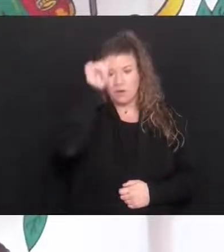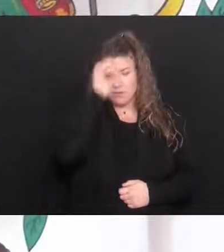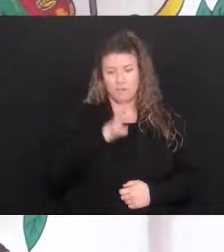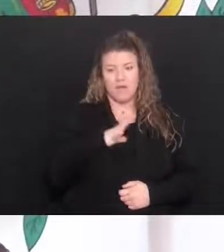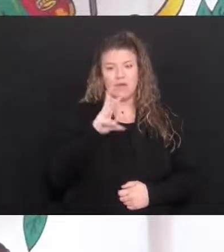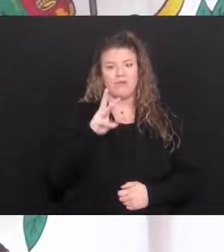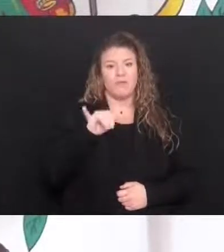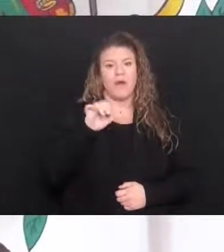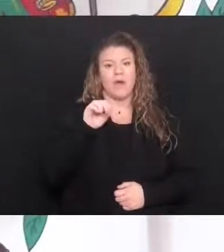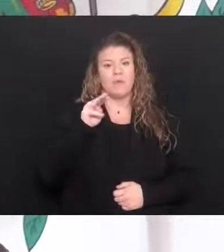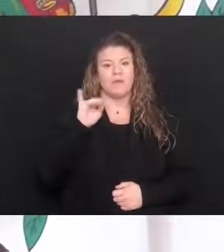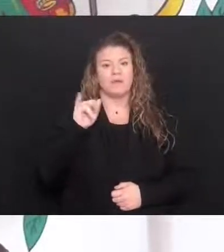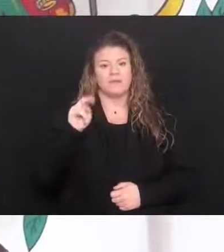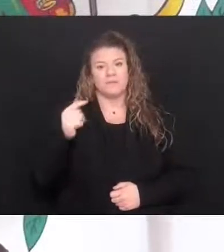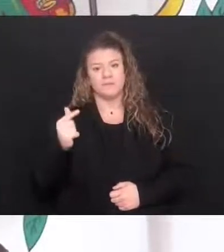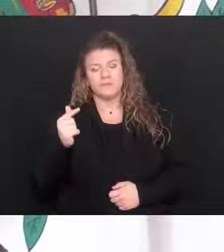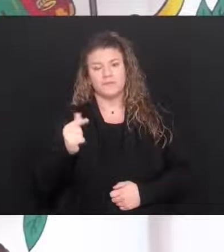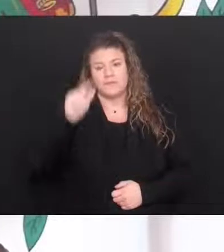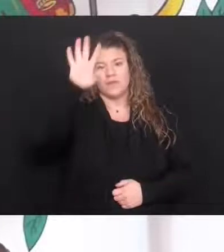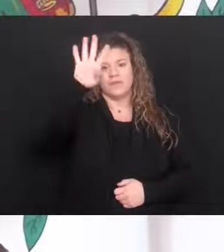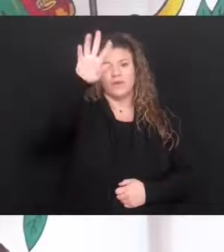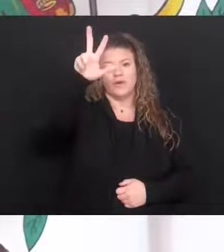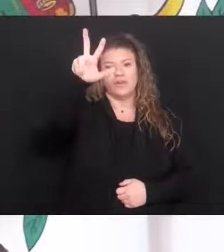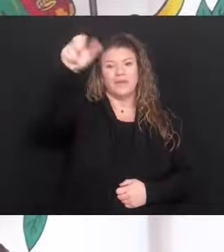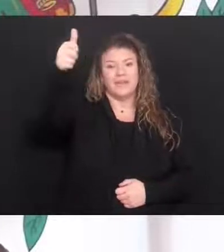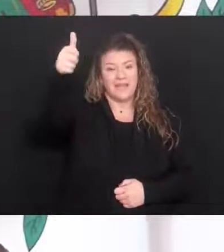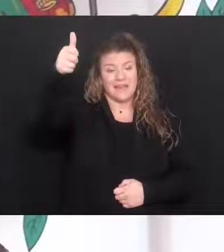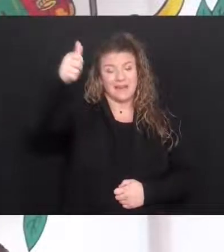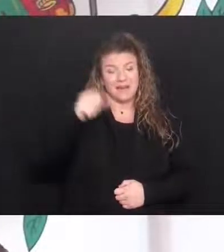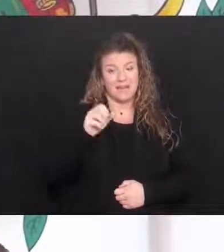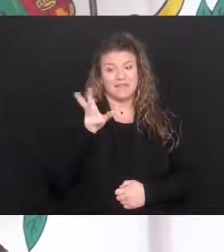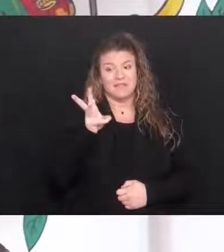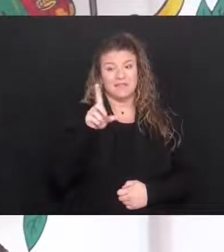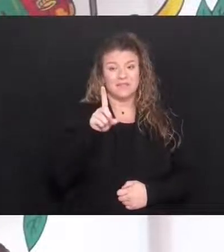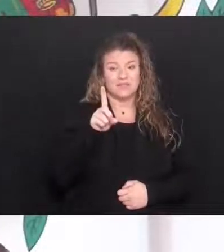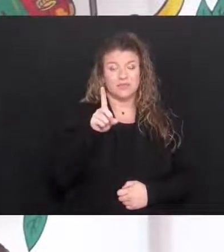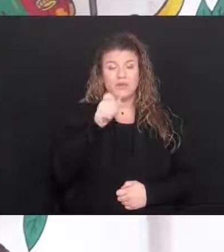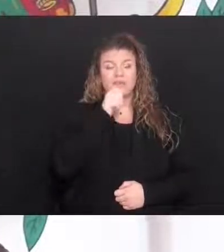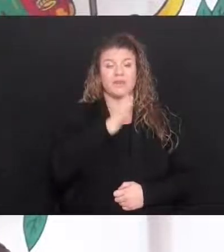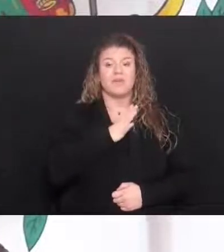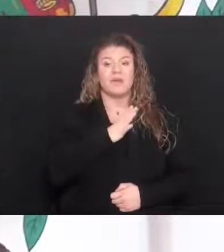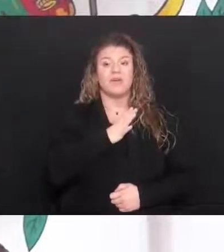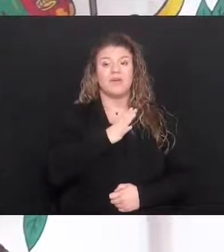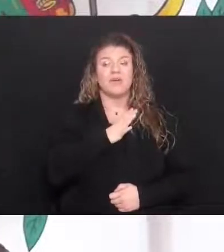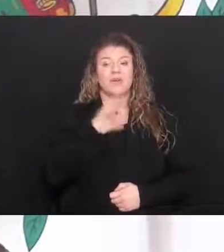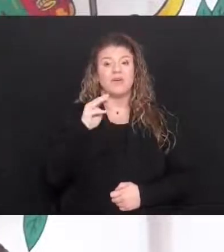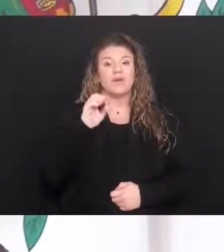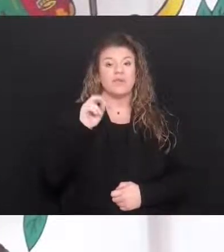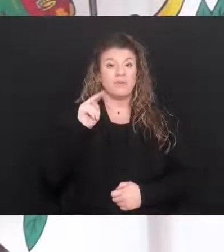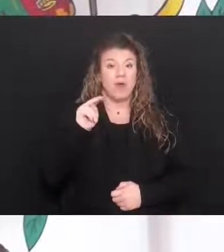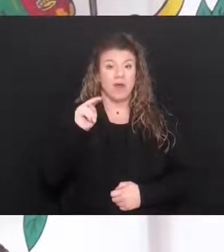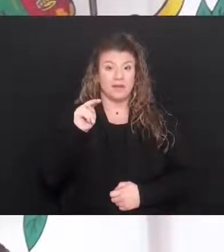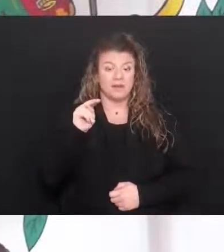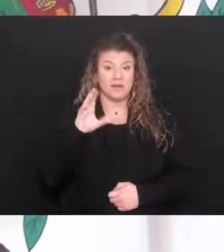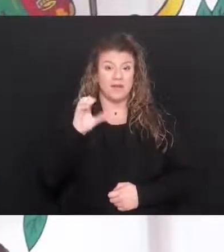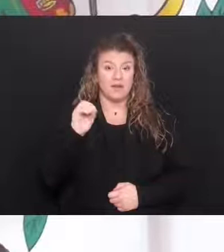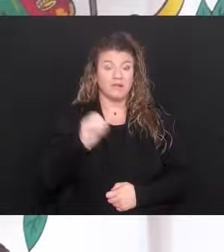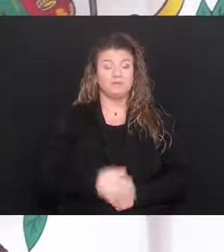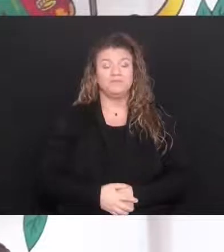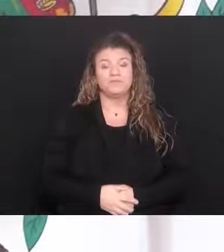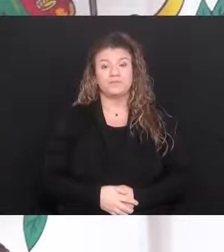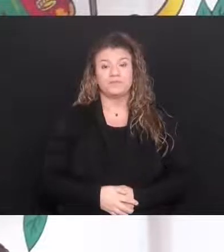from Wyoming County. The 4,310th death, a 61-year-old female from Monongalia County.